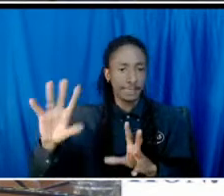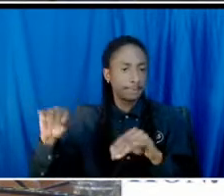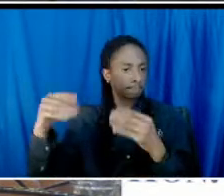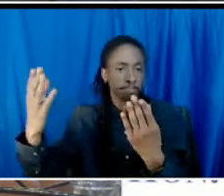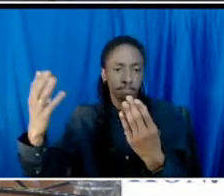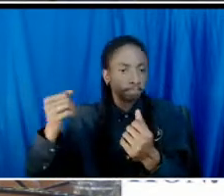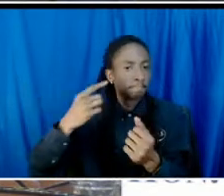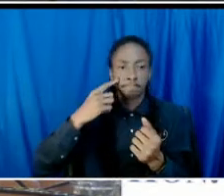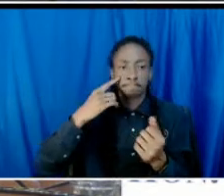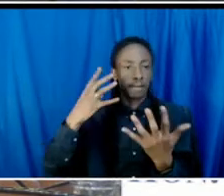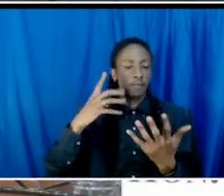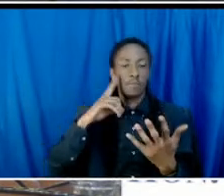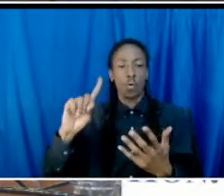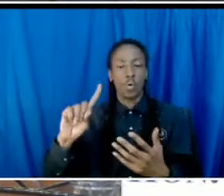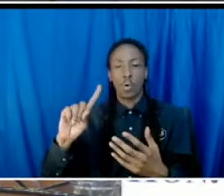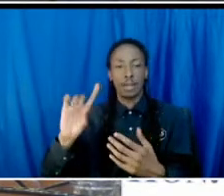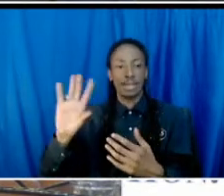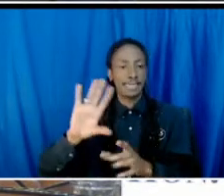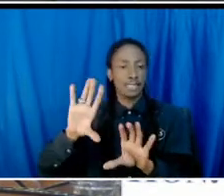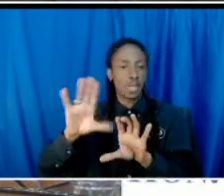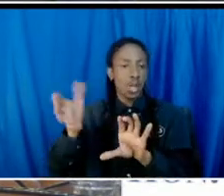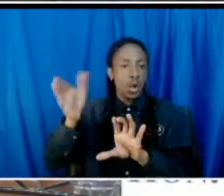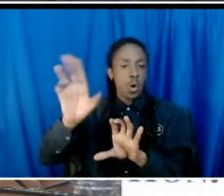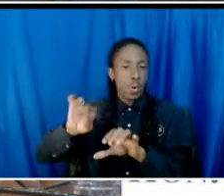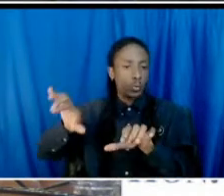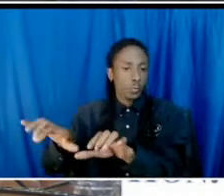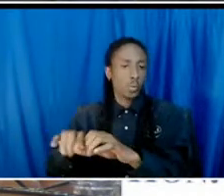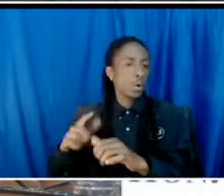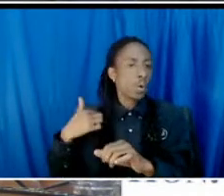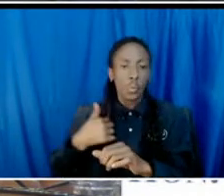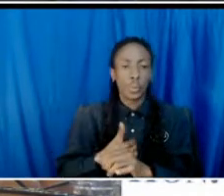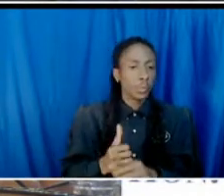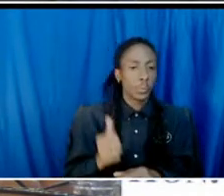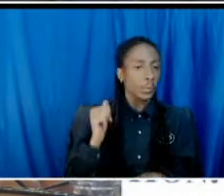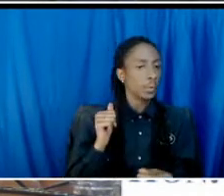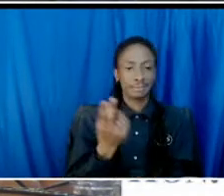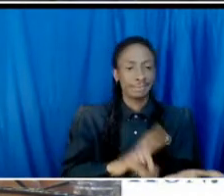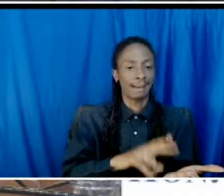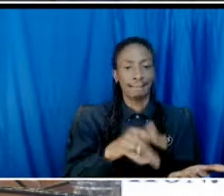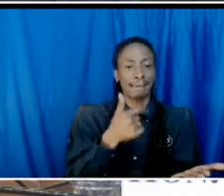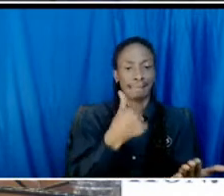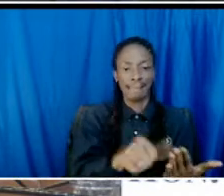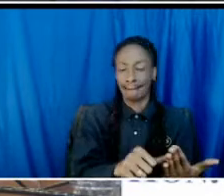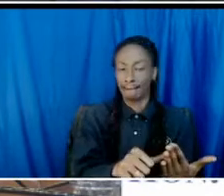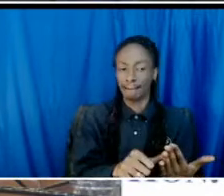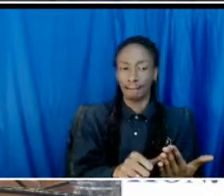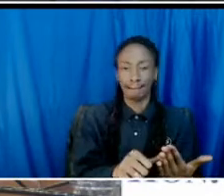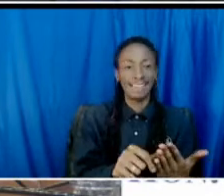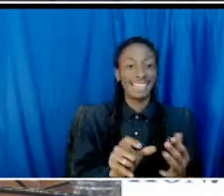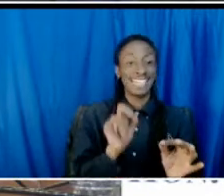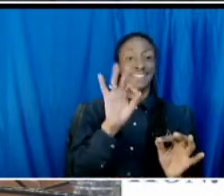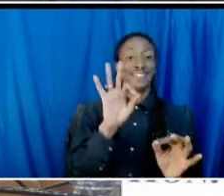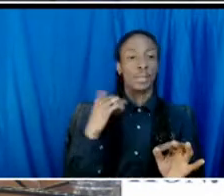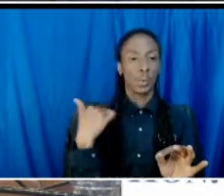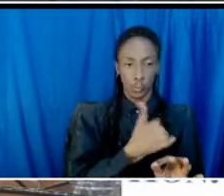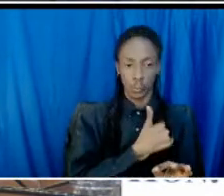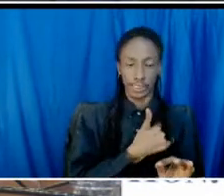of his own activities. We were not going to sign that letter as long as we were in charge of the Justice